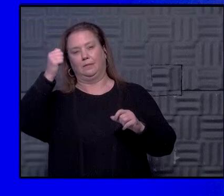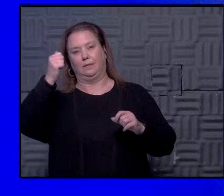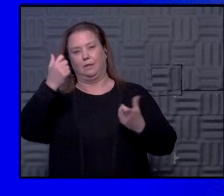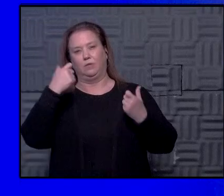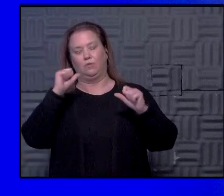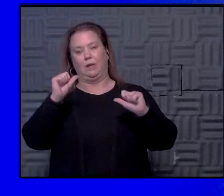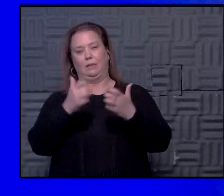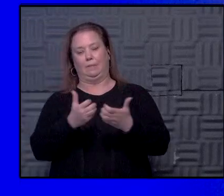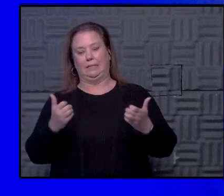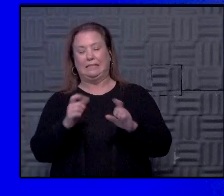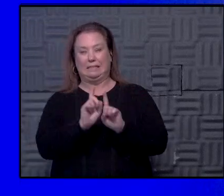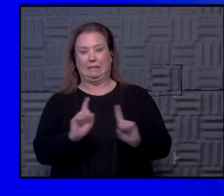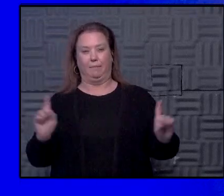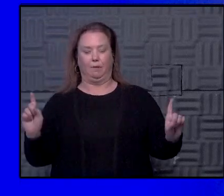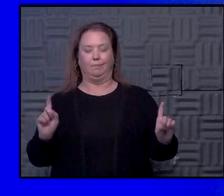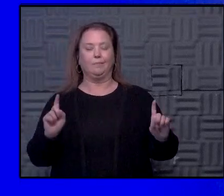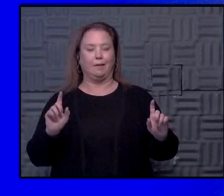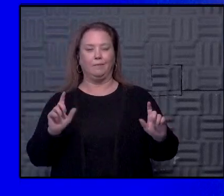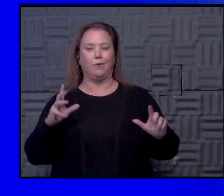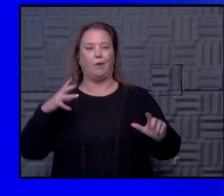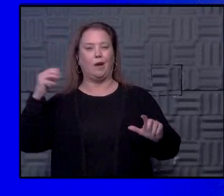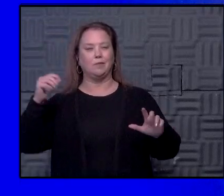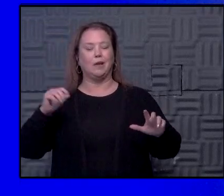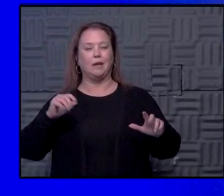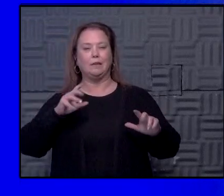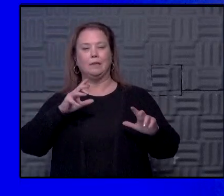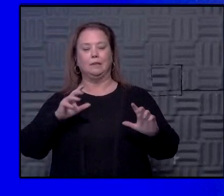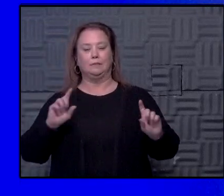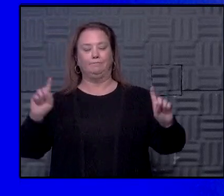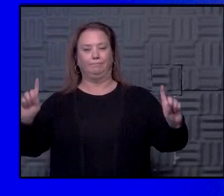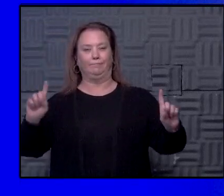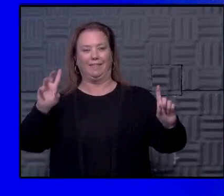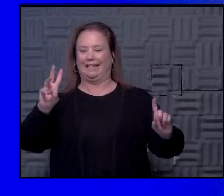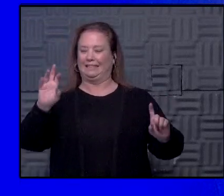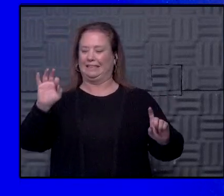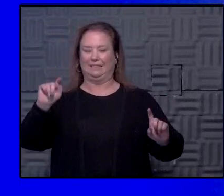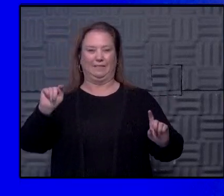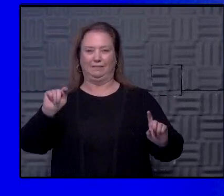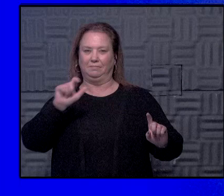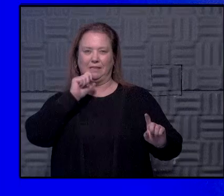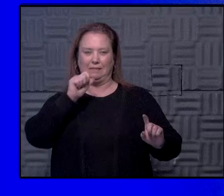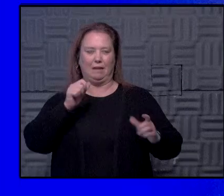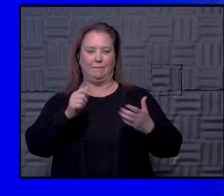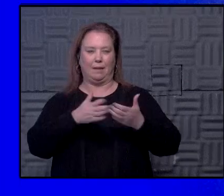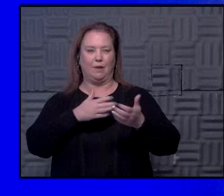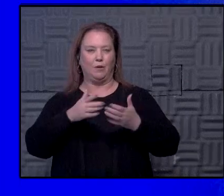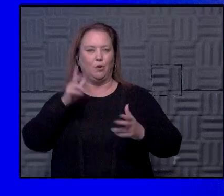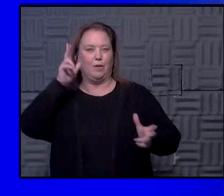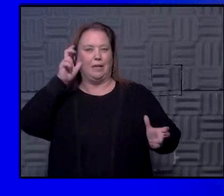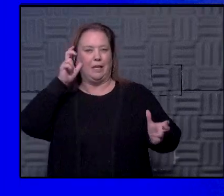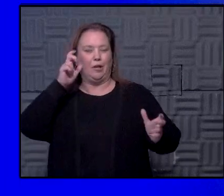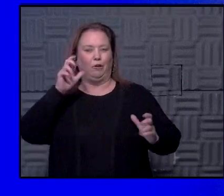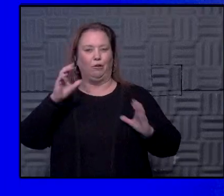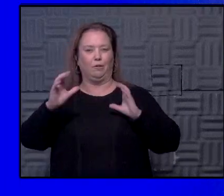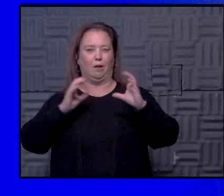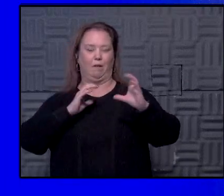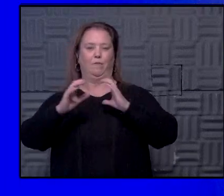trying to stay separated. Even if you're outside and talking, separating by 6 feet is not really going to matter. You can still hear each other's